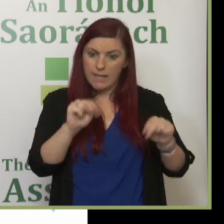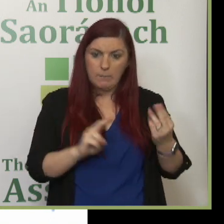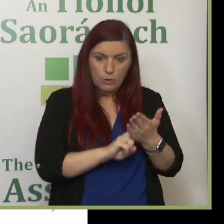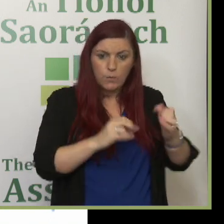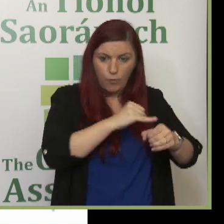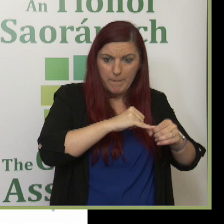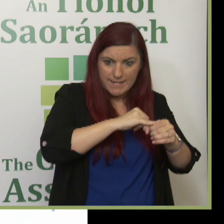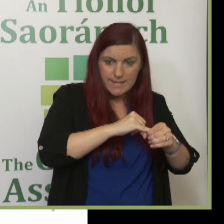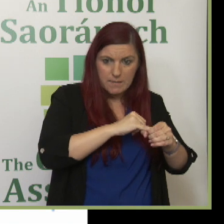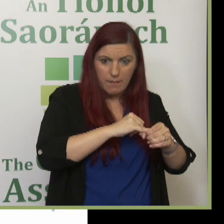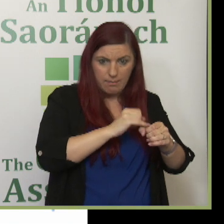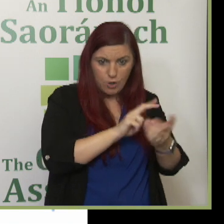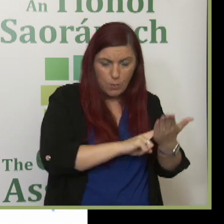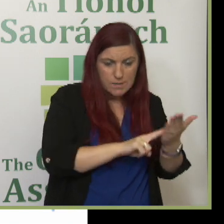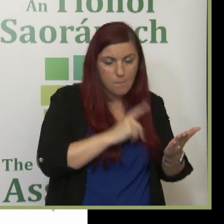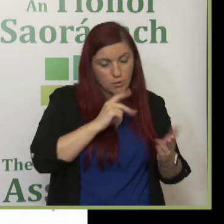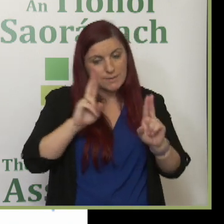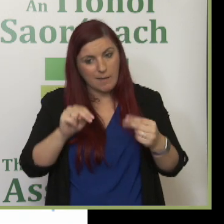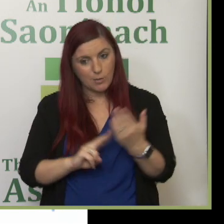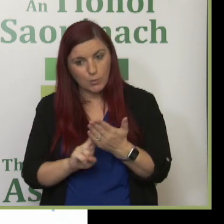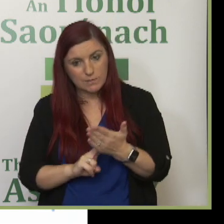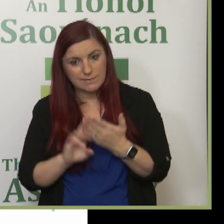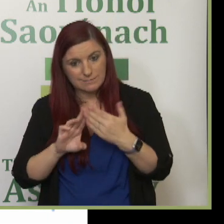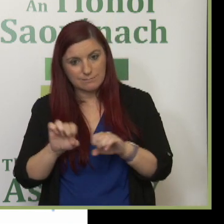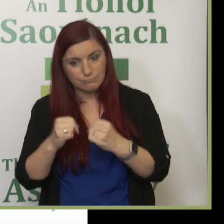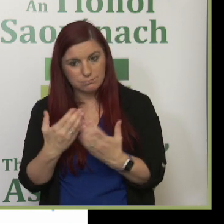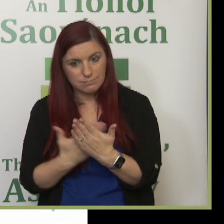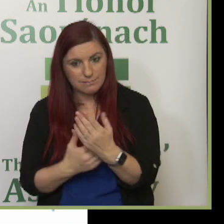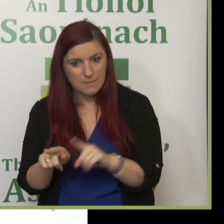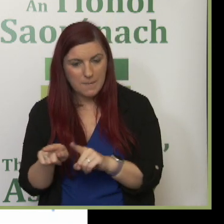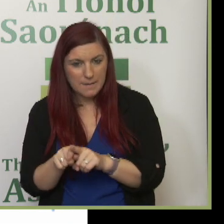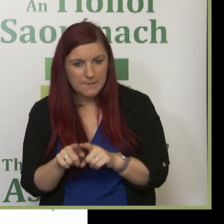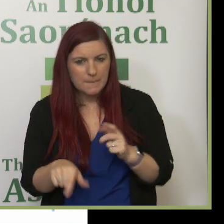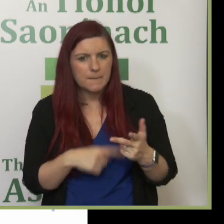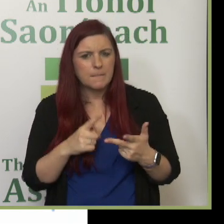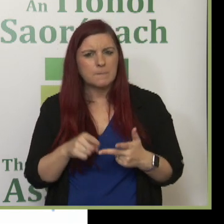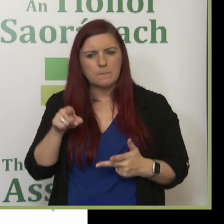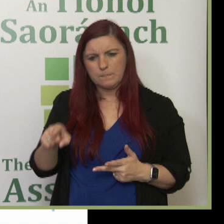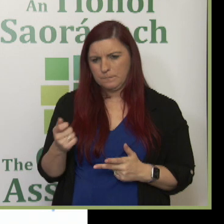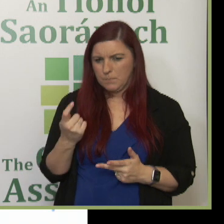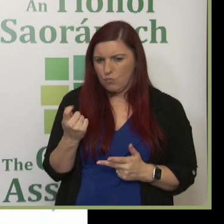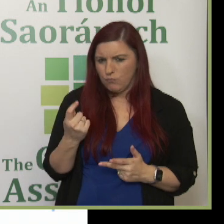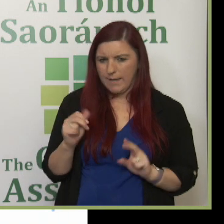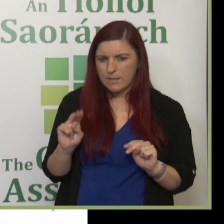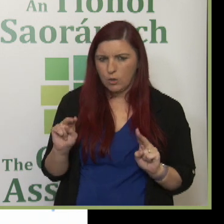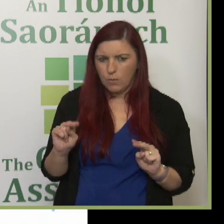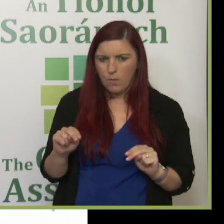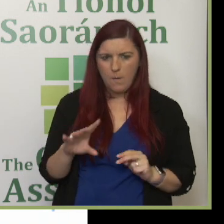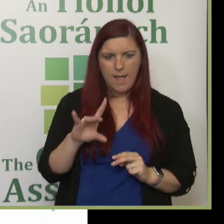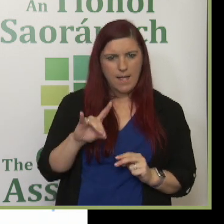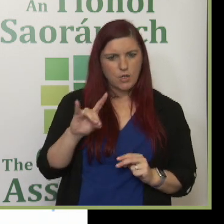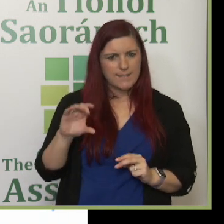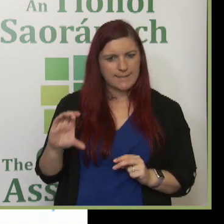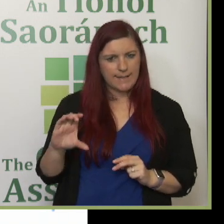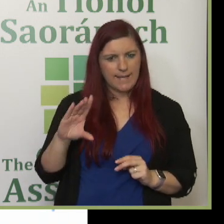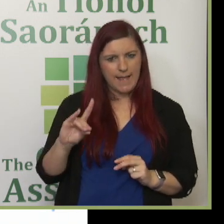people for getting high. And this is an interesting one. This is a little ahead on the curve on this. We released a